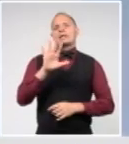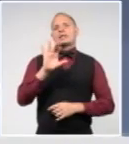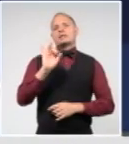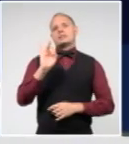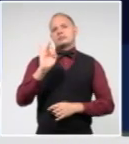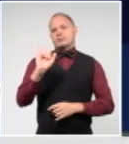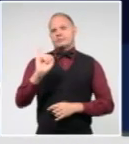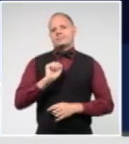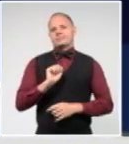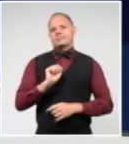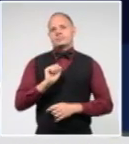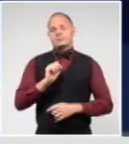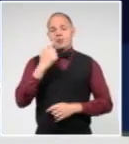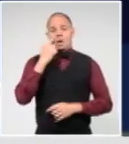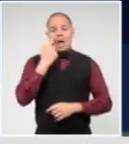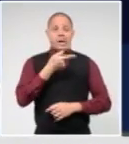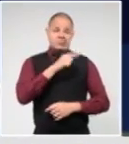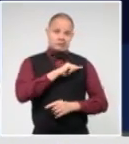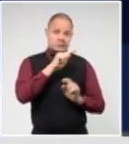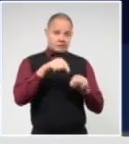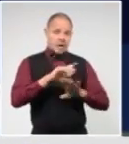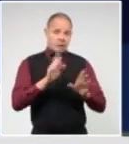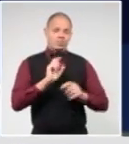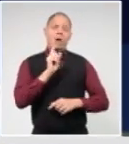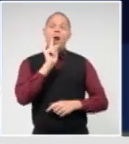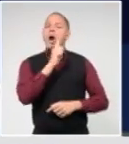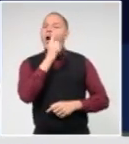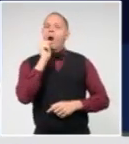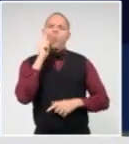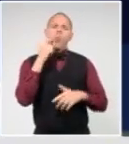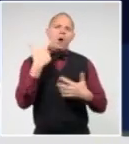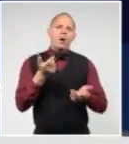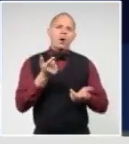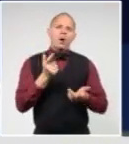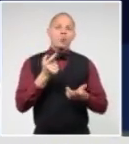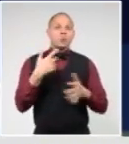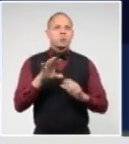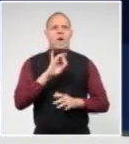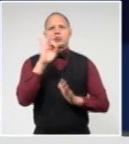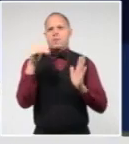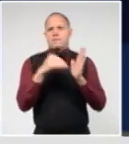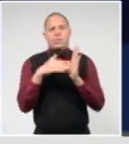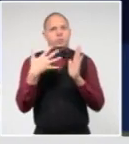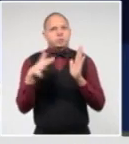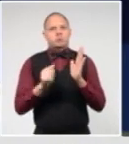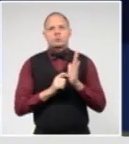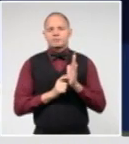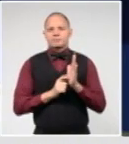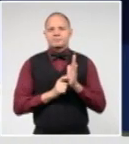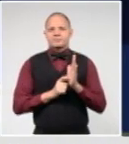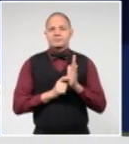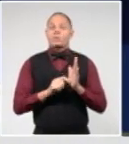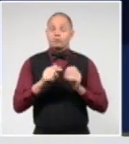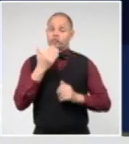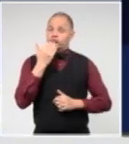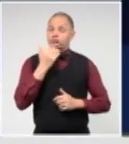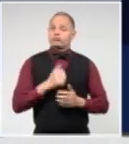67 are under observation. There are 1,086 suspected cases